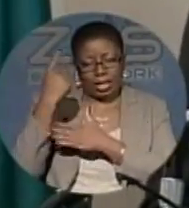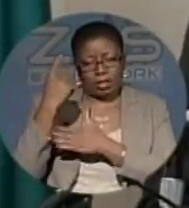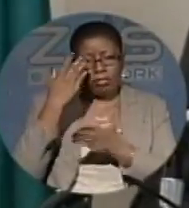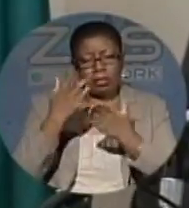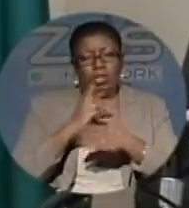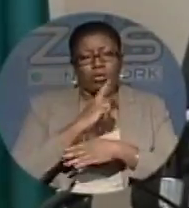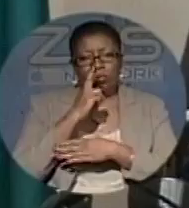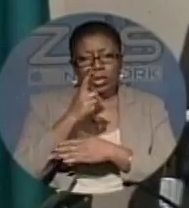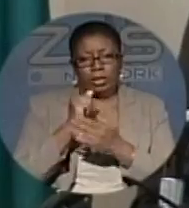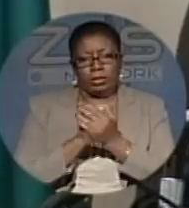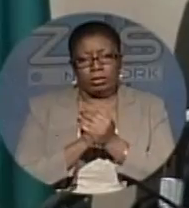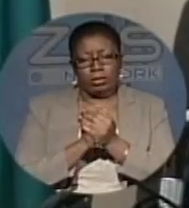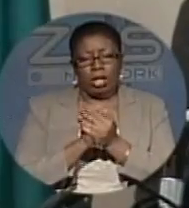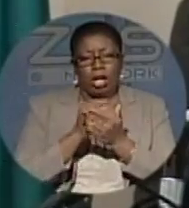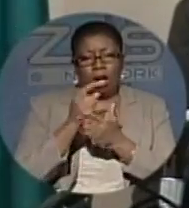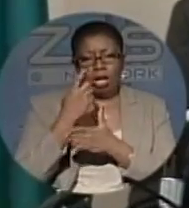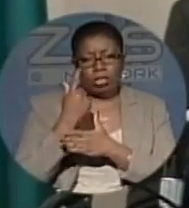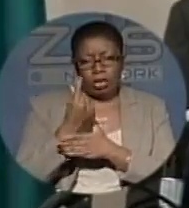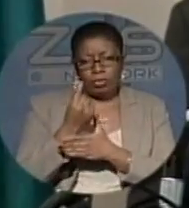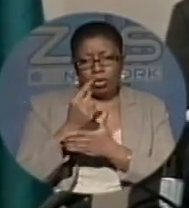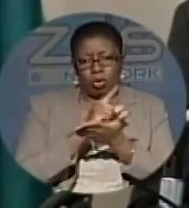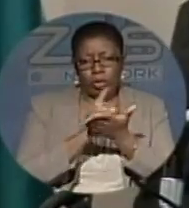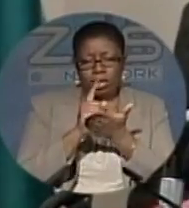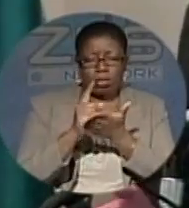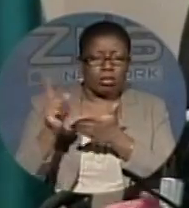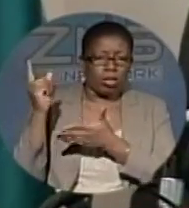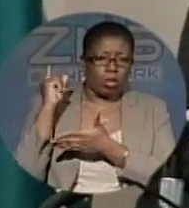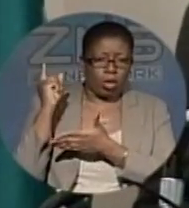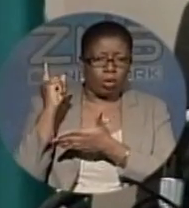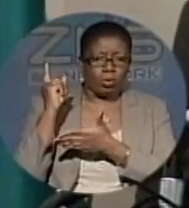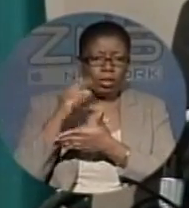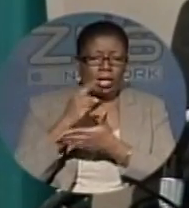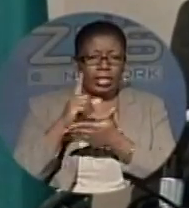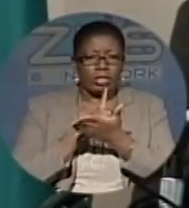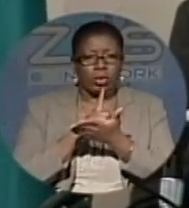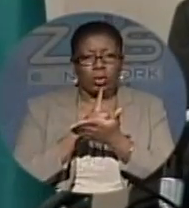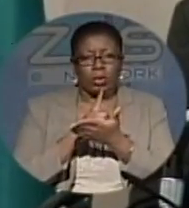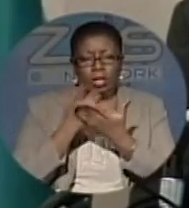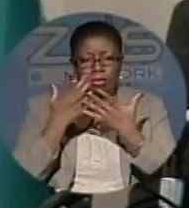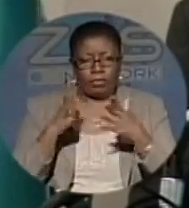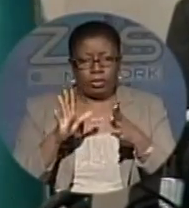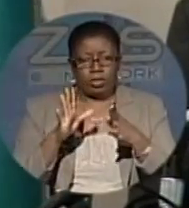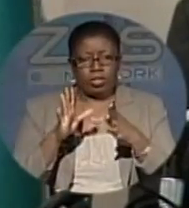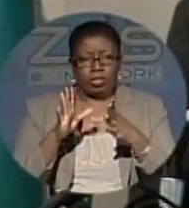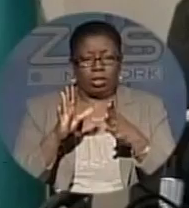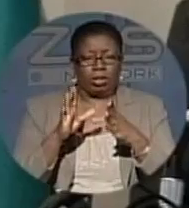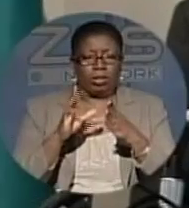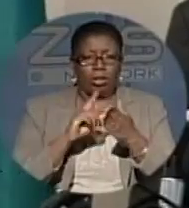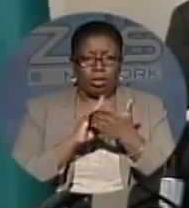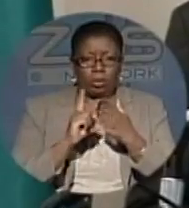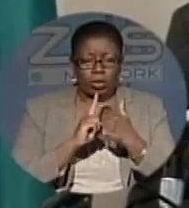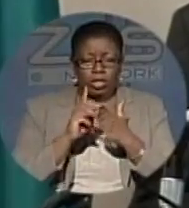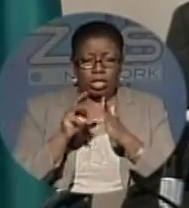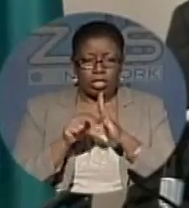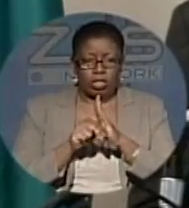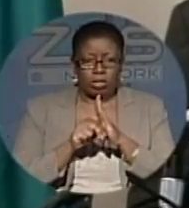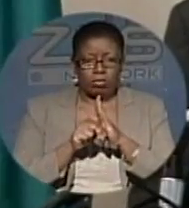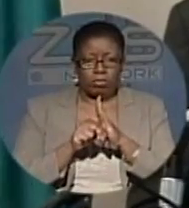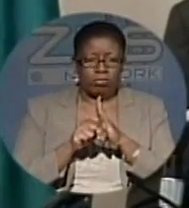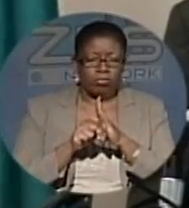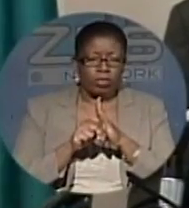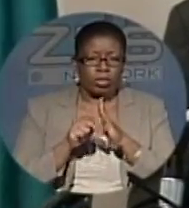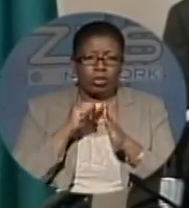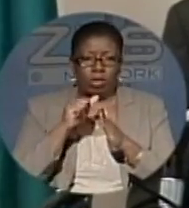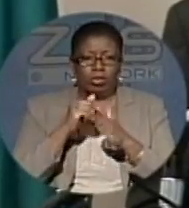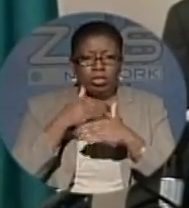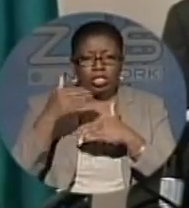weeks ago, NAD's board, gave us a green light to conclude those discussions and negotiations, but we're not yet at the stage where we can